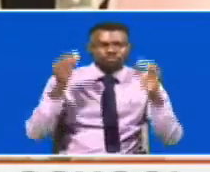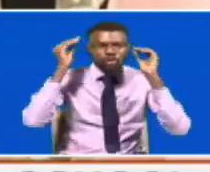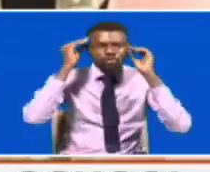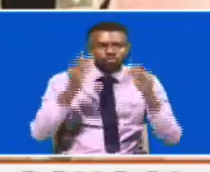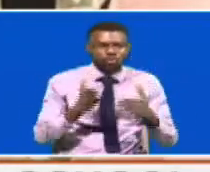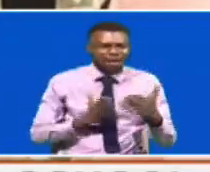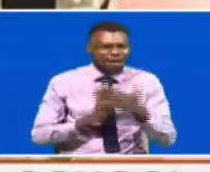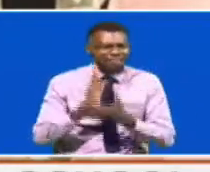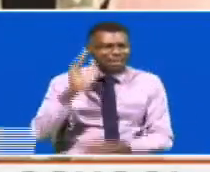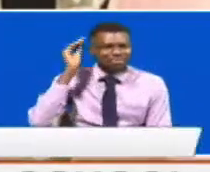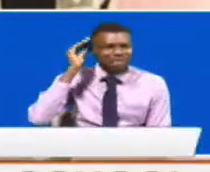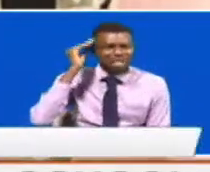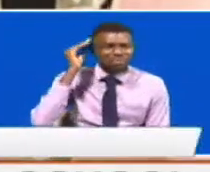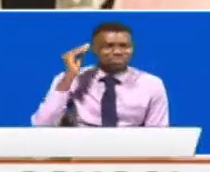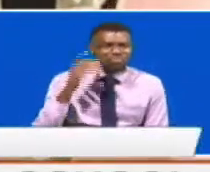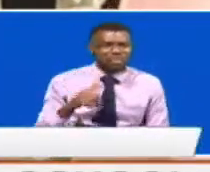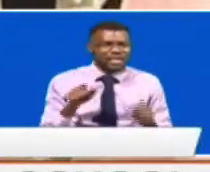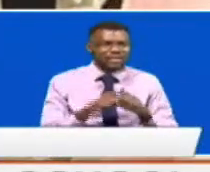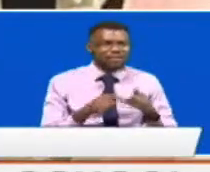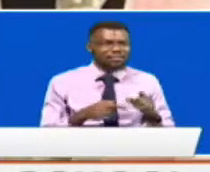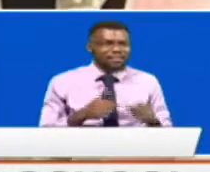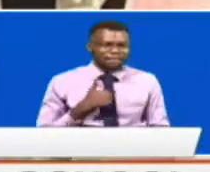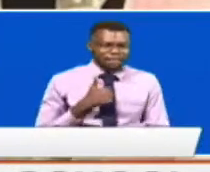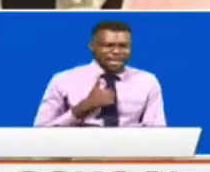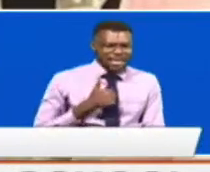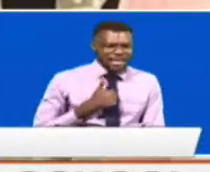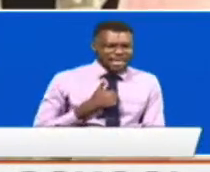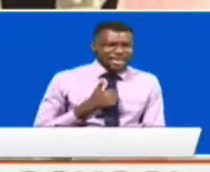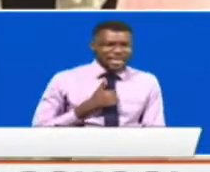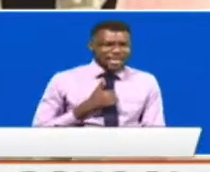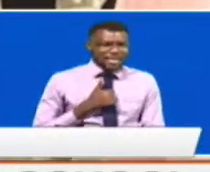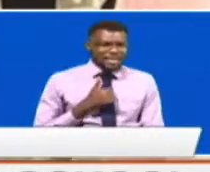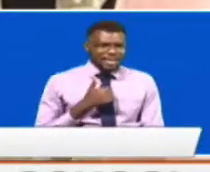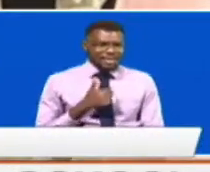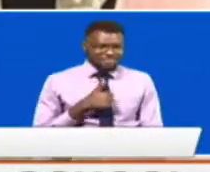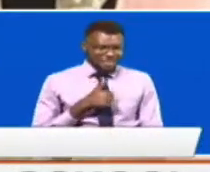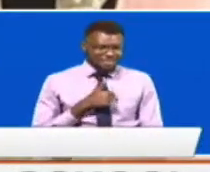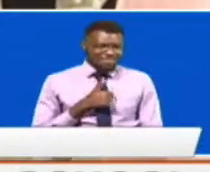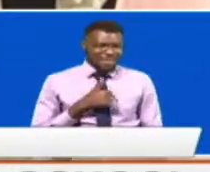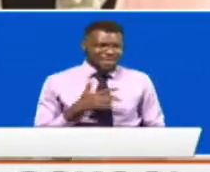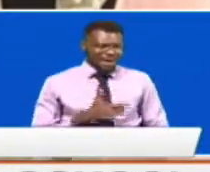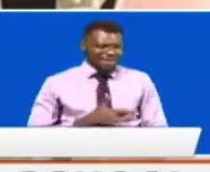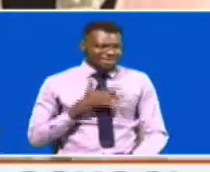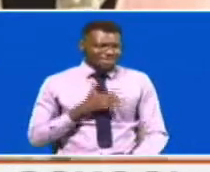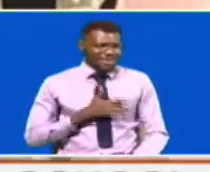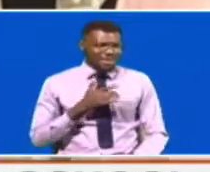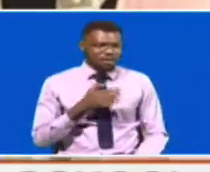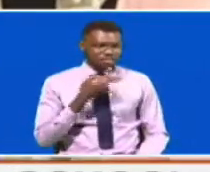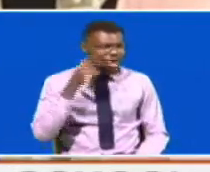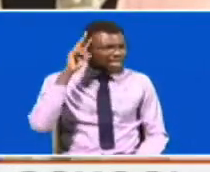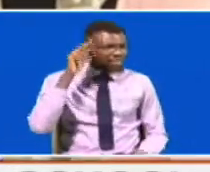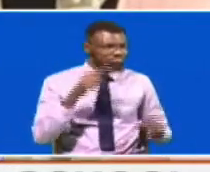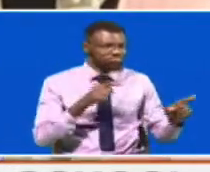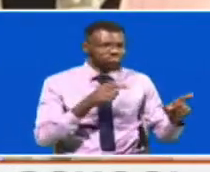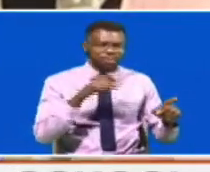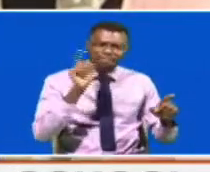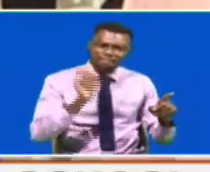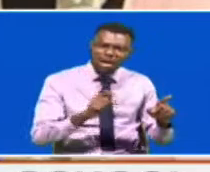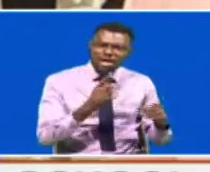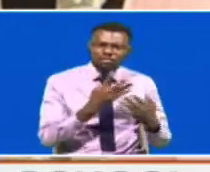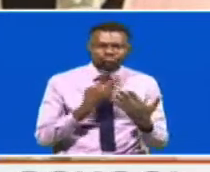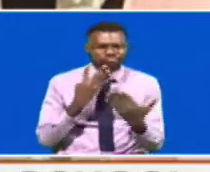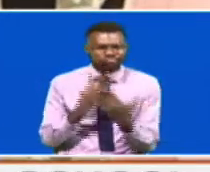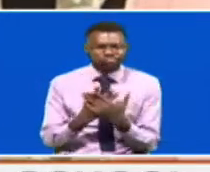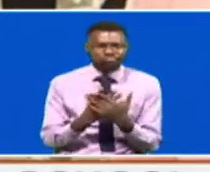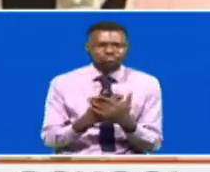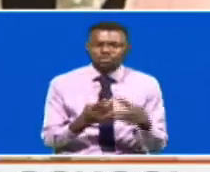kielimu. Na mimi kama ningepewa hiyo nafasi, mzazi kama huyu anachukuliwa hatua,